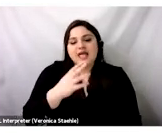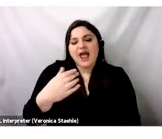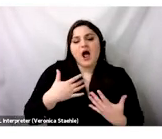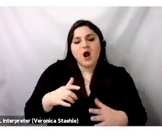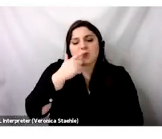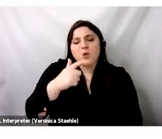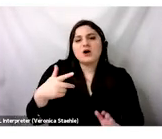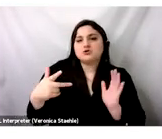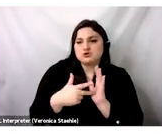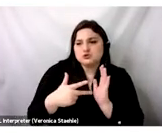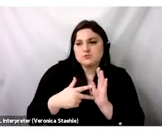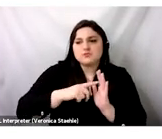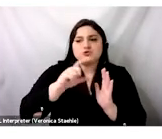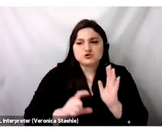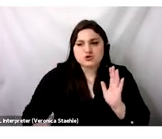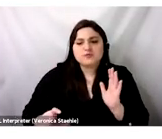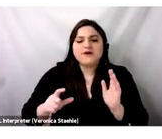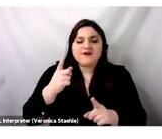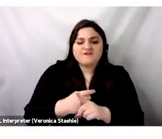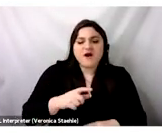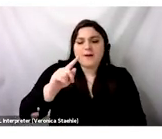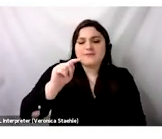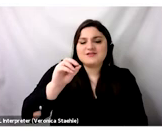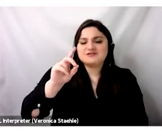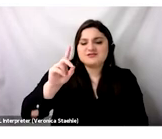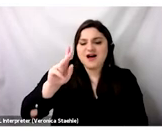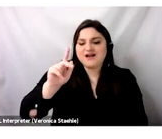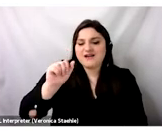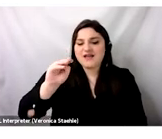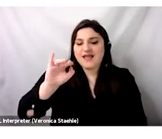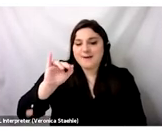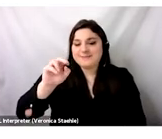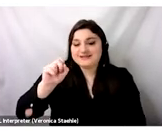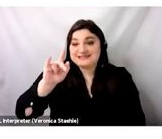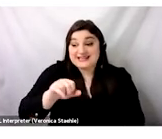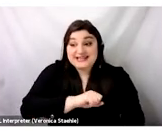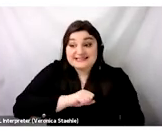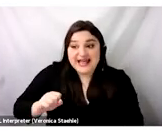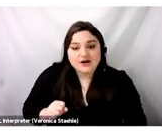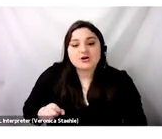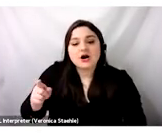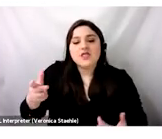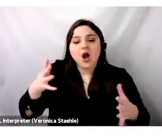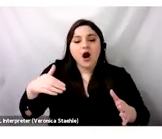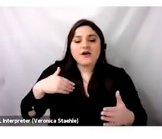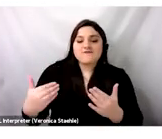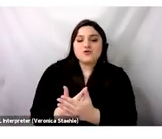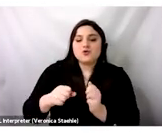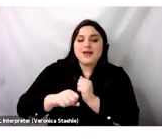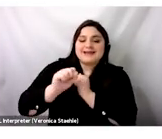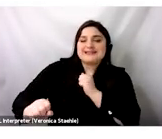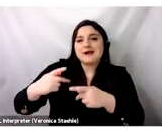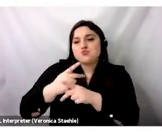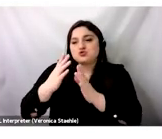believe it's like an extended producer responsibility bill. So we should keep that on your radar as well for New York, and that